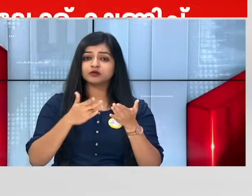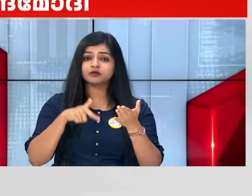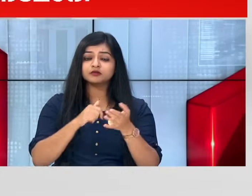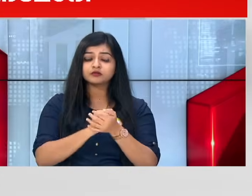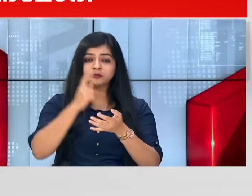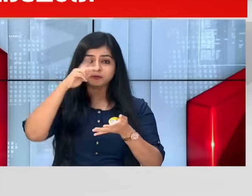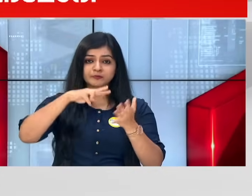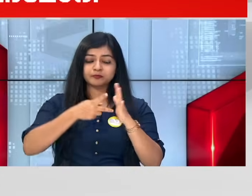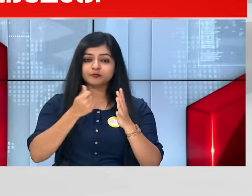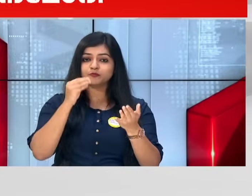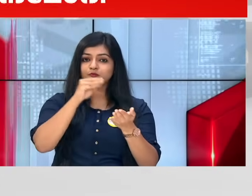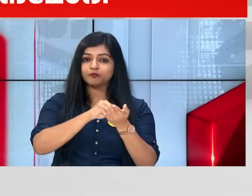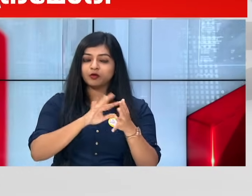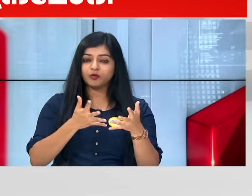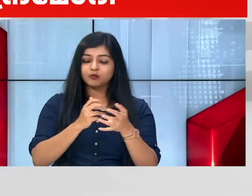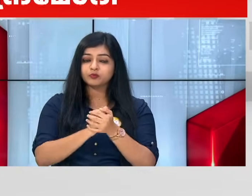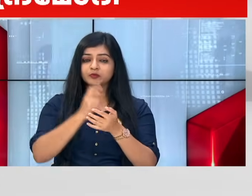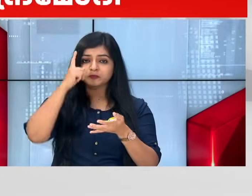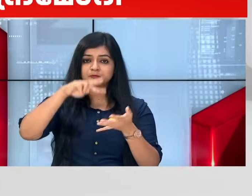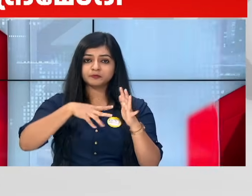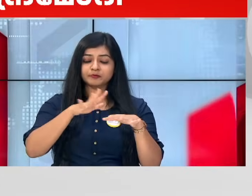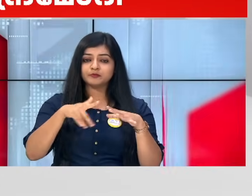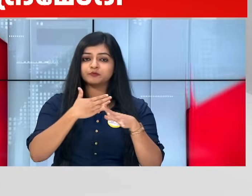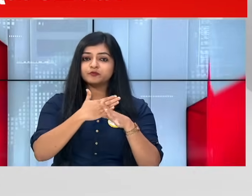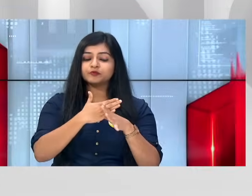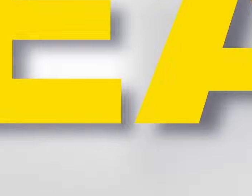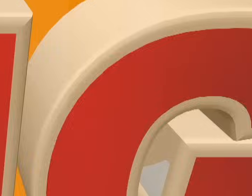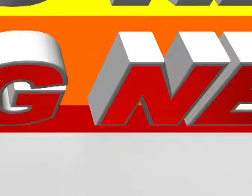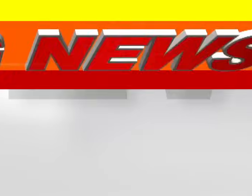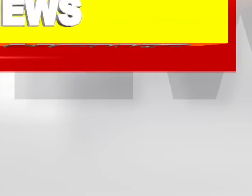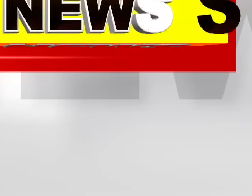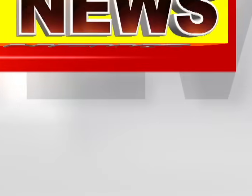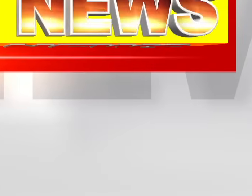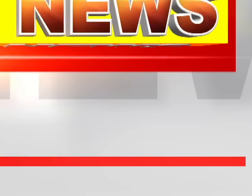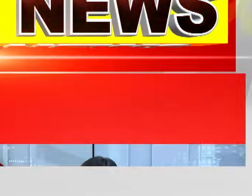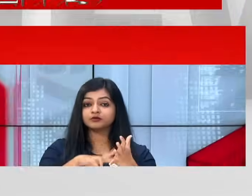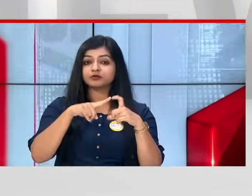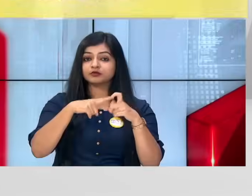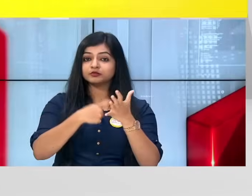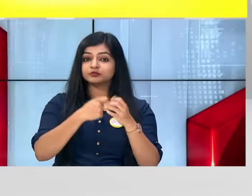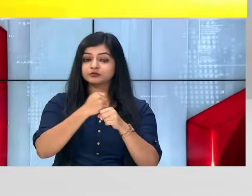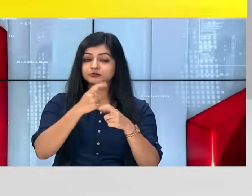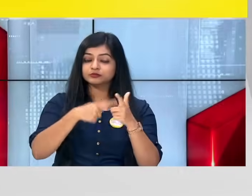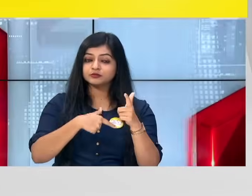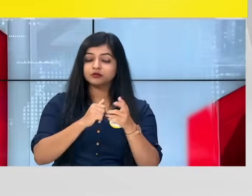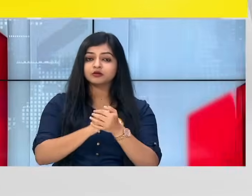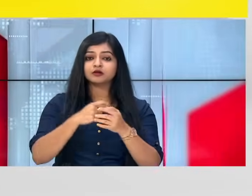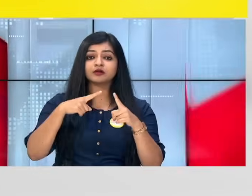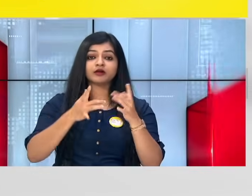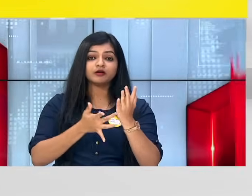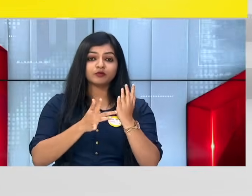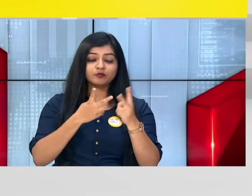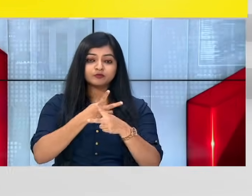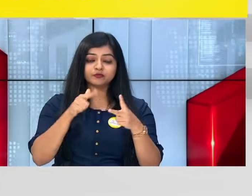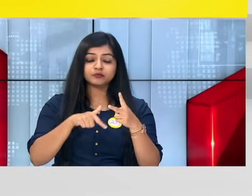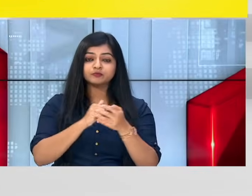investments and strategic partnership in the field of energy and technology, and to proceed beyond the